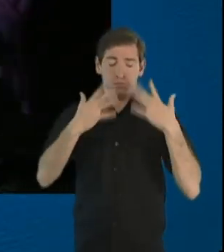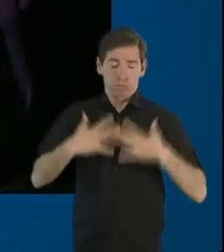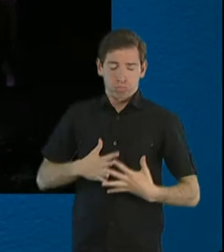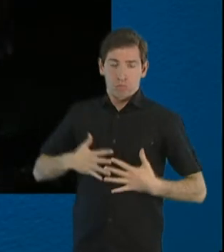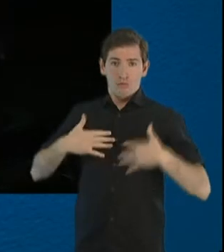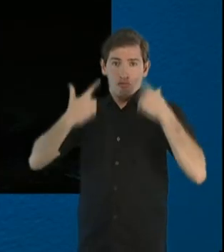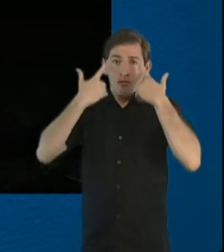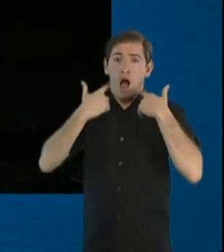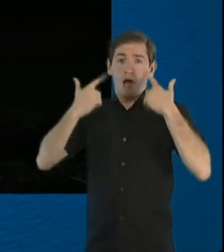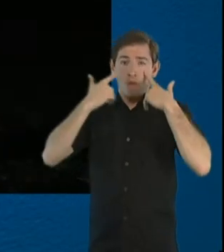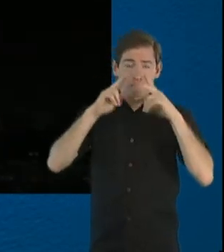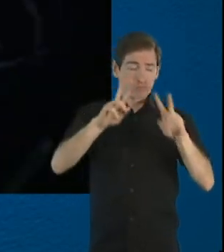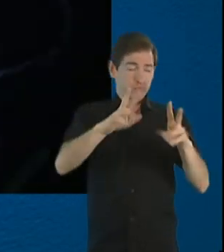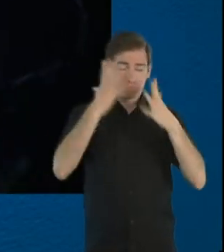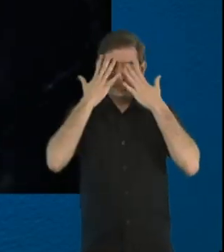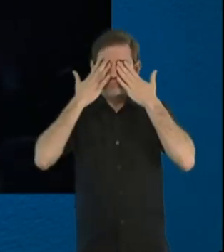crying, couldn't see anything.